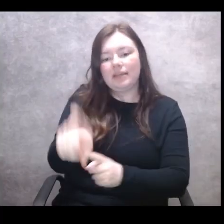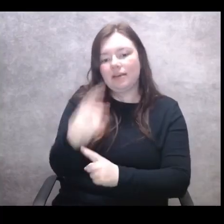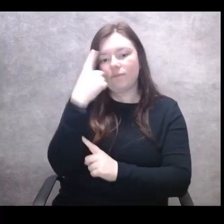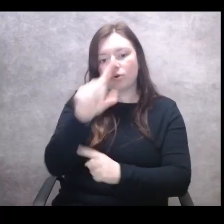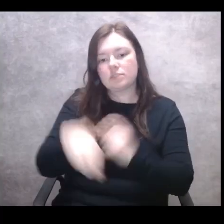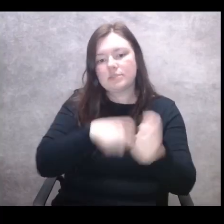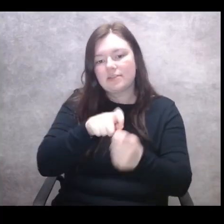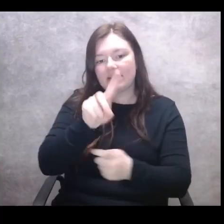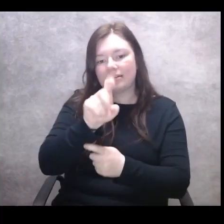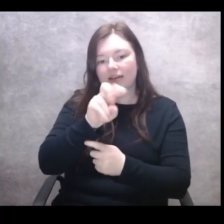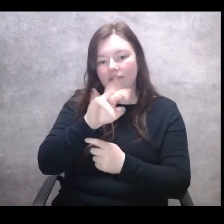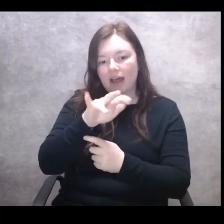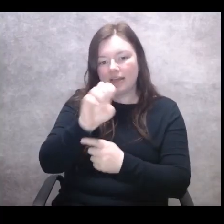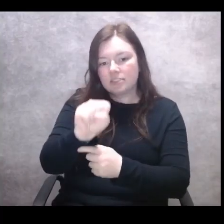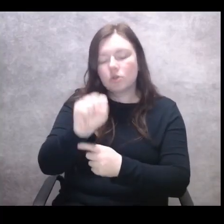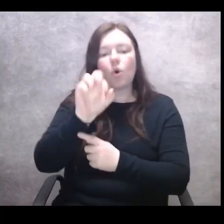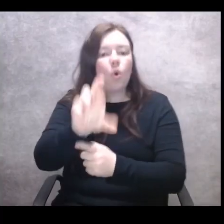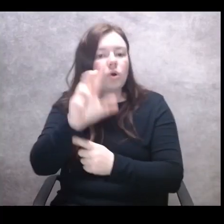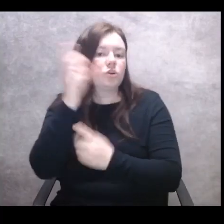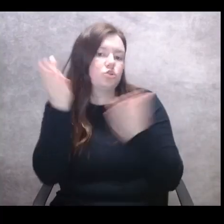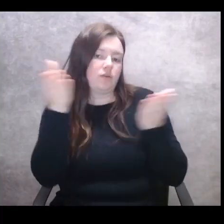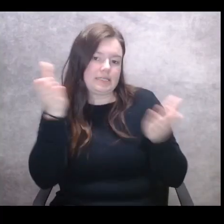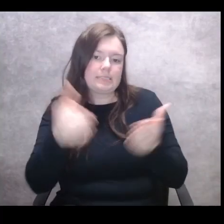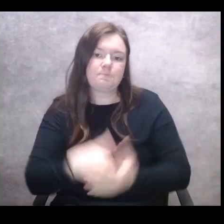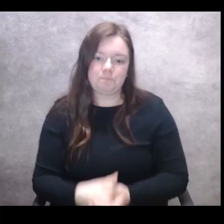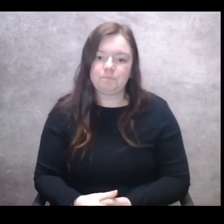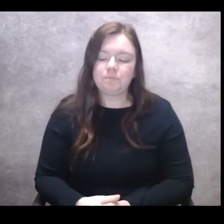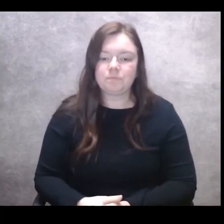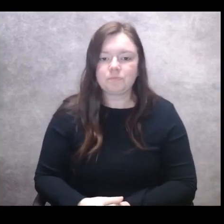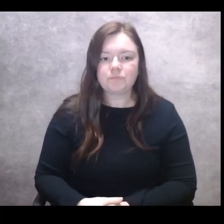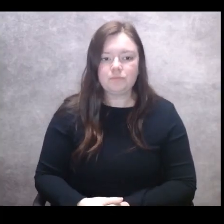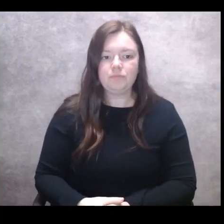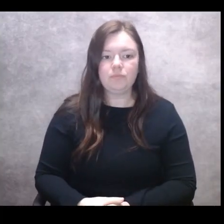the need for a particular device or service.